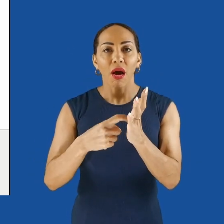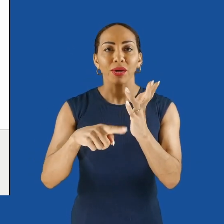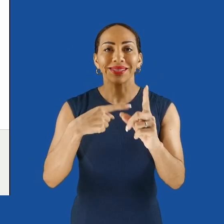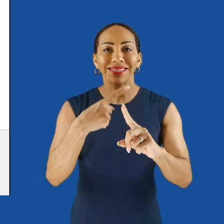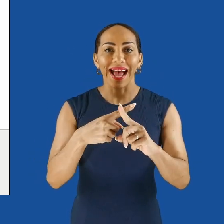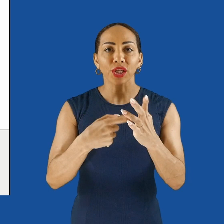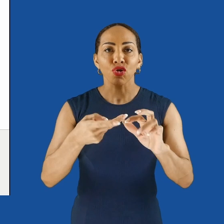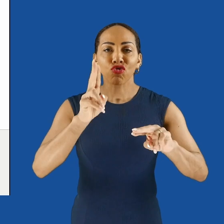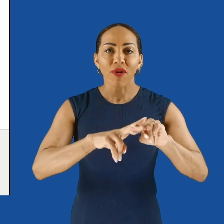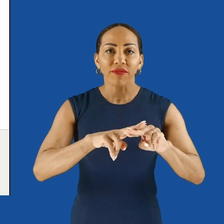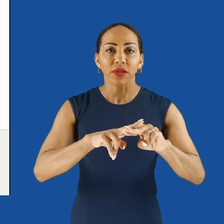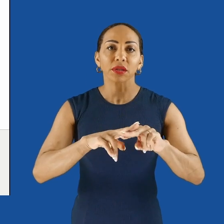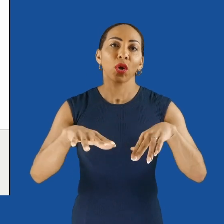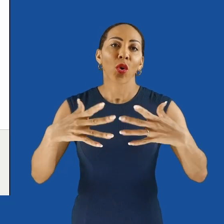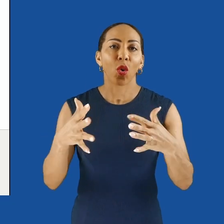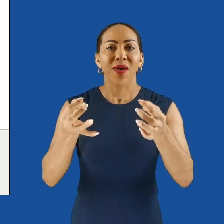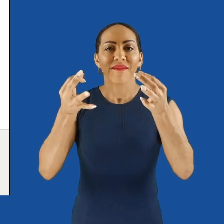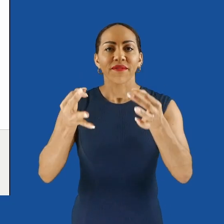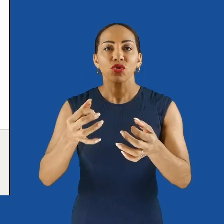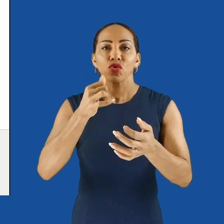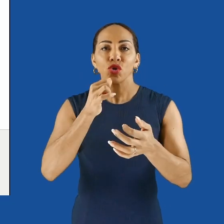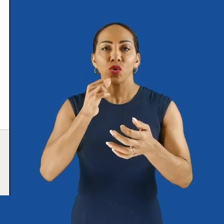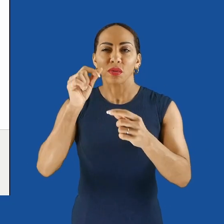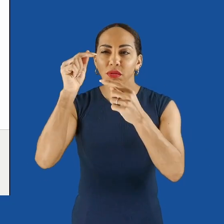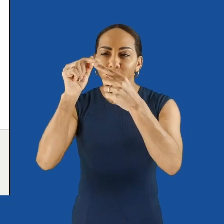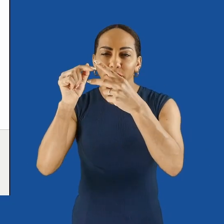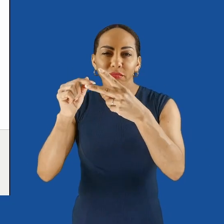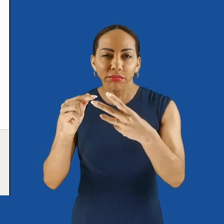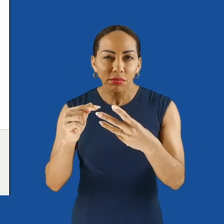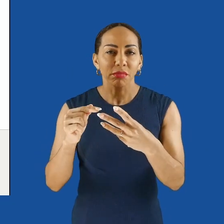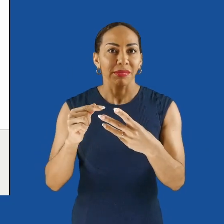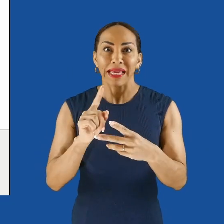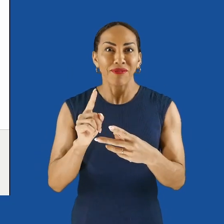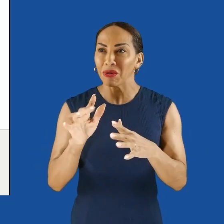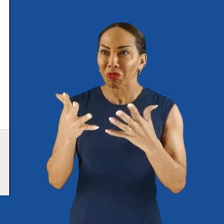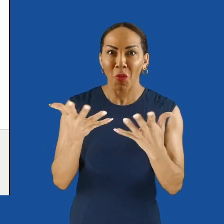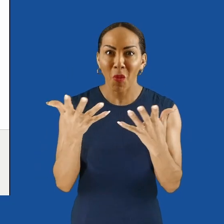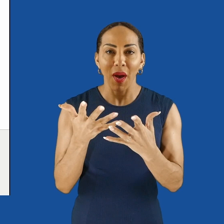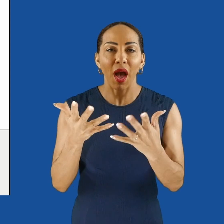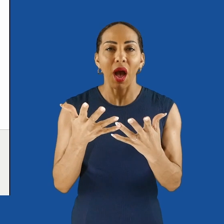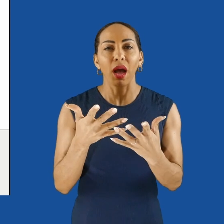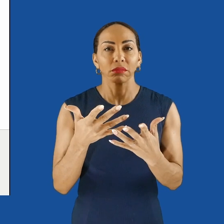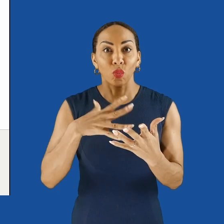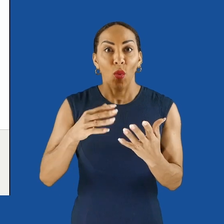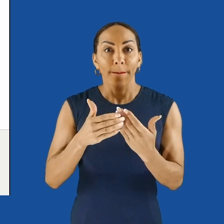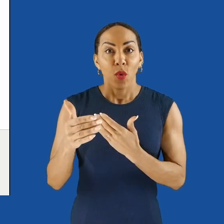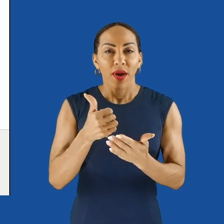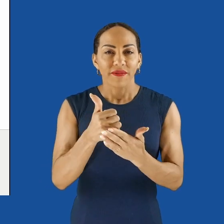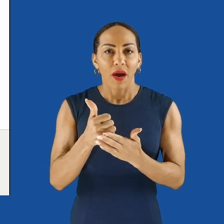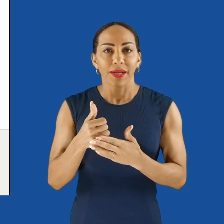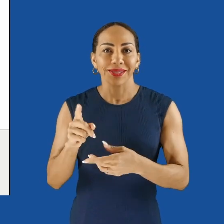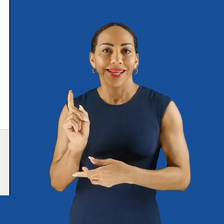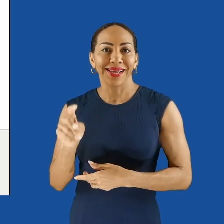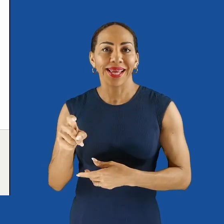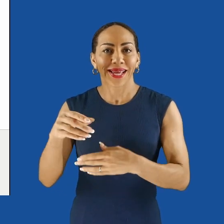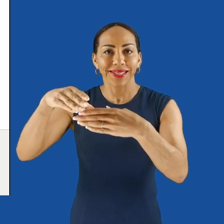or appear next to the heading Official Use. Get advice on how to find your UTR, which opens another tab. And now